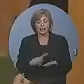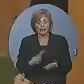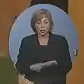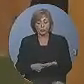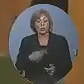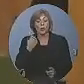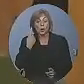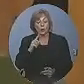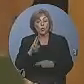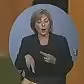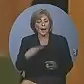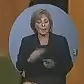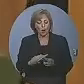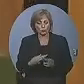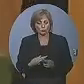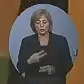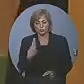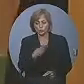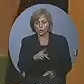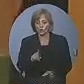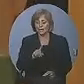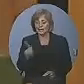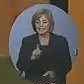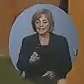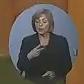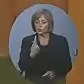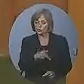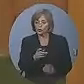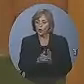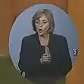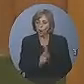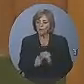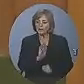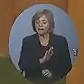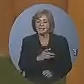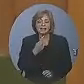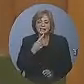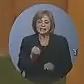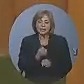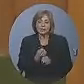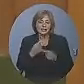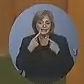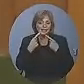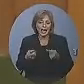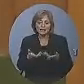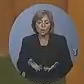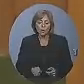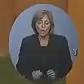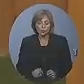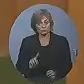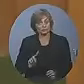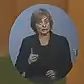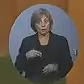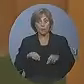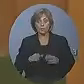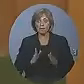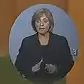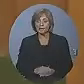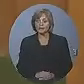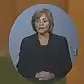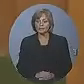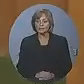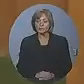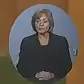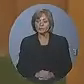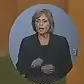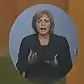their areas of responsibility. Who said that, Mr. Speaker? The Prime Minister. Where is the